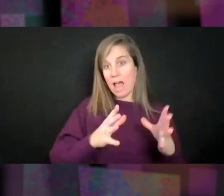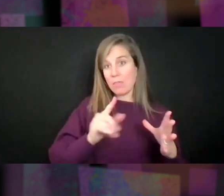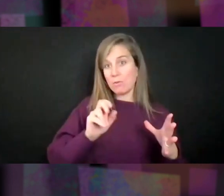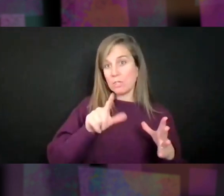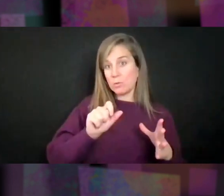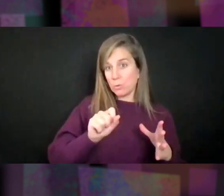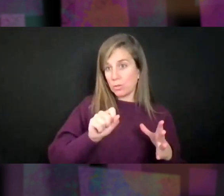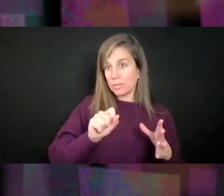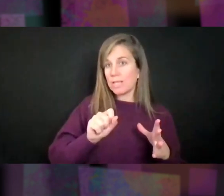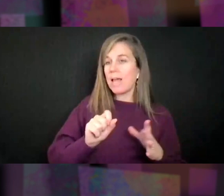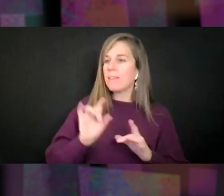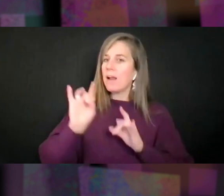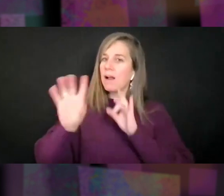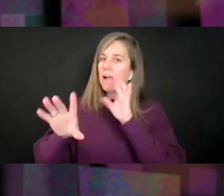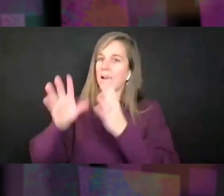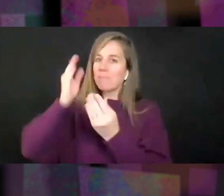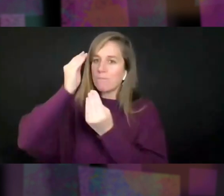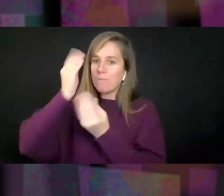of these be better?